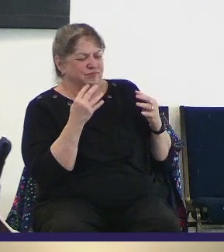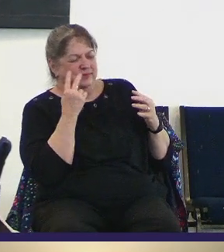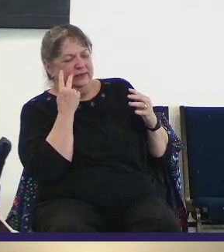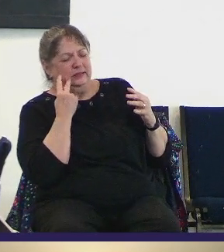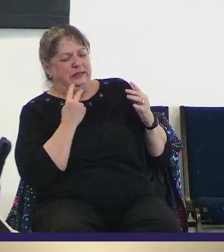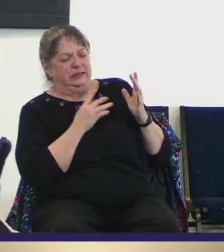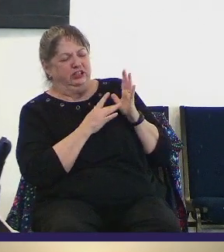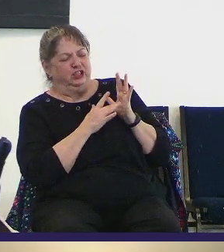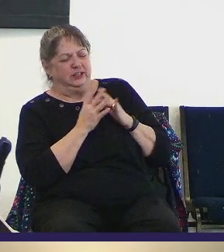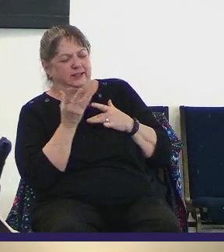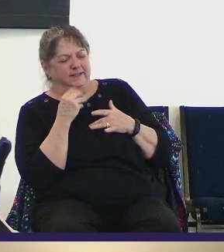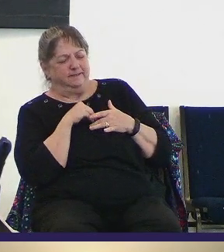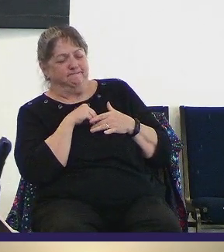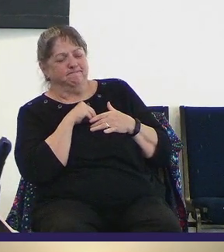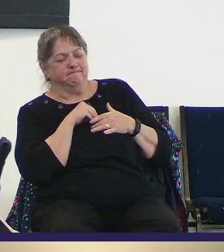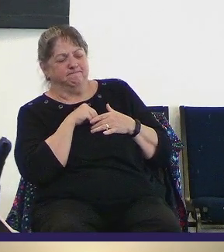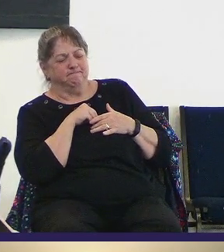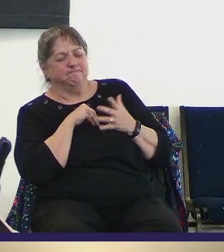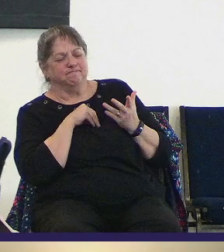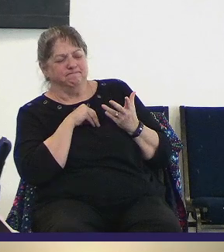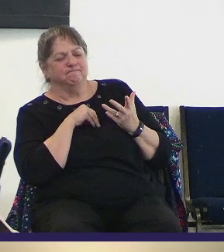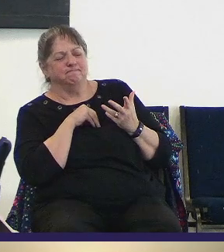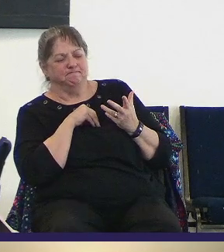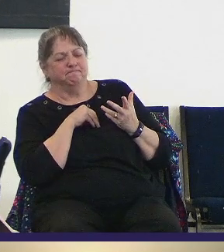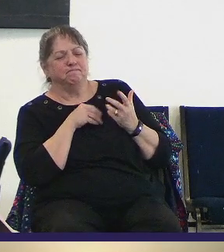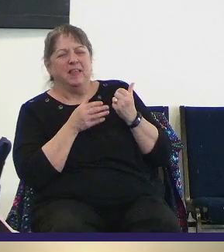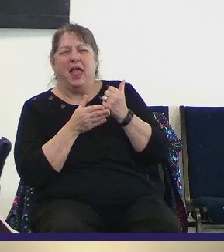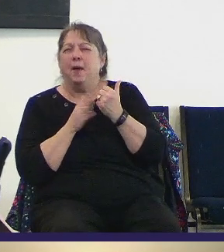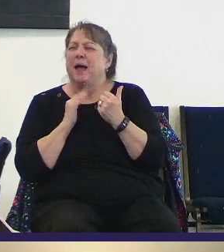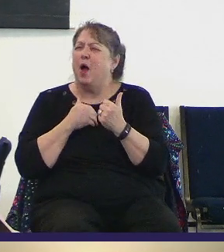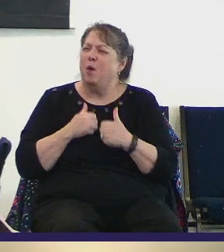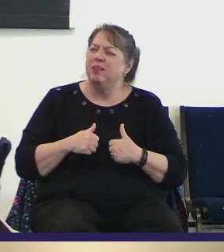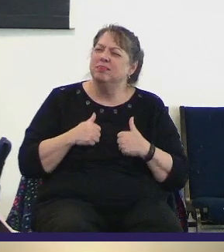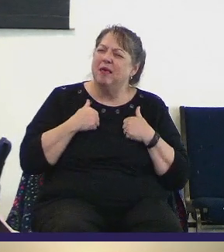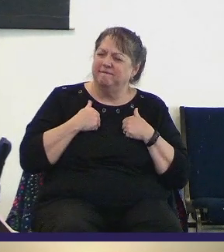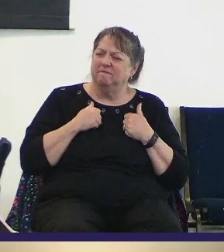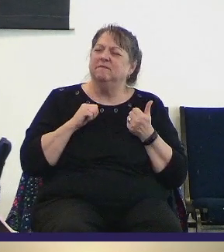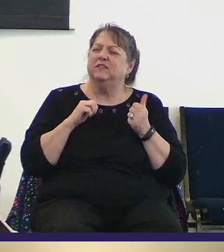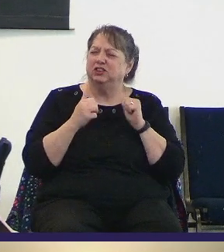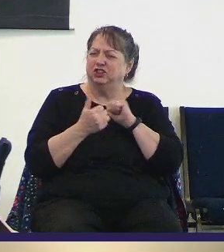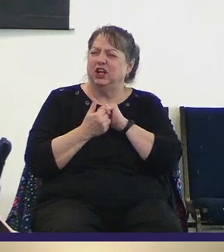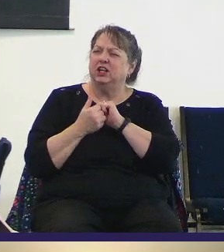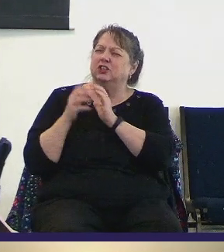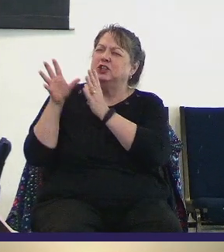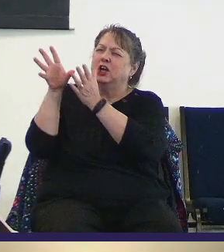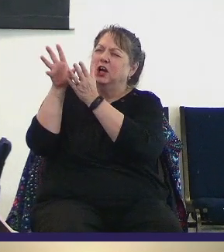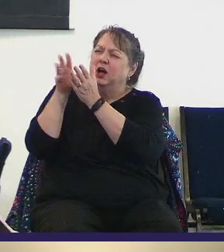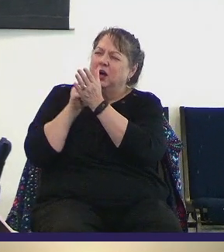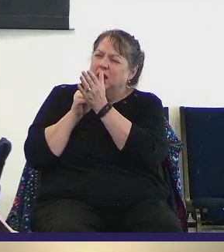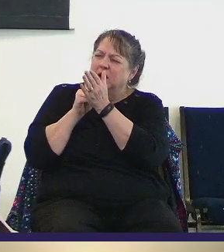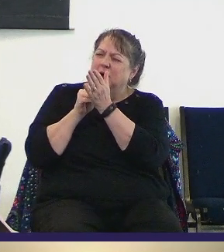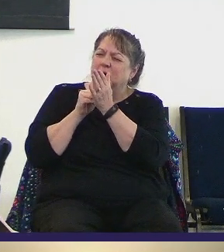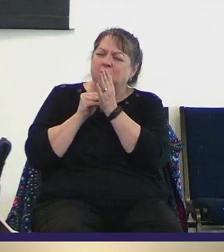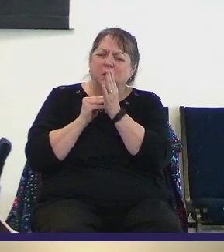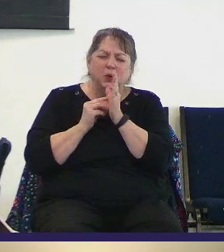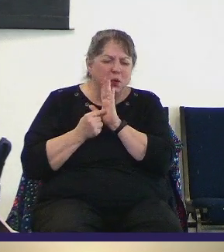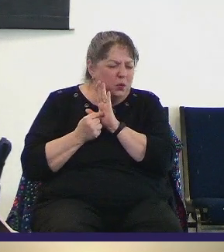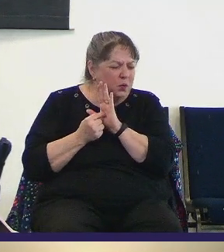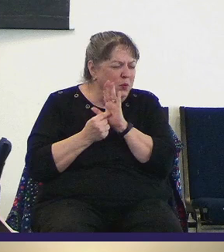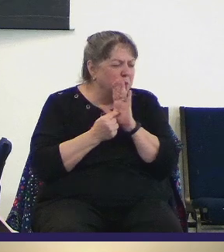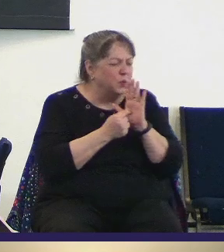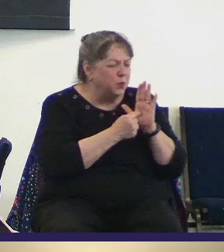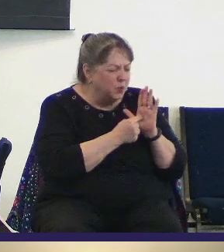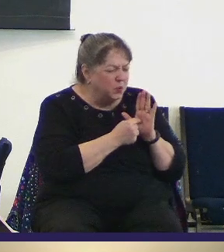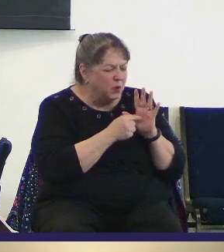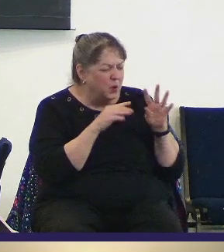become so vibrant and so real, so genuine and so true, that they would be approached regarding the